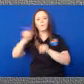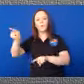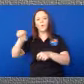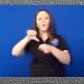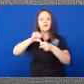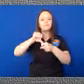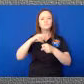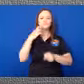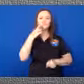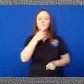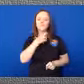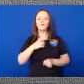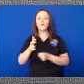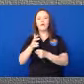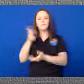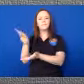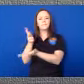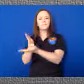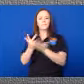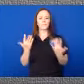wherever, a parking lot, and just wait it out.